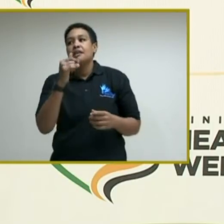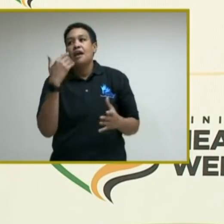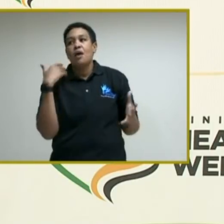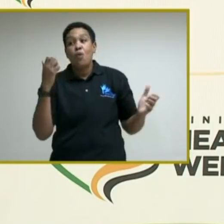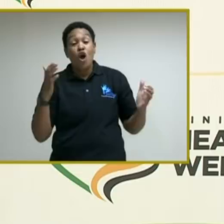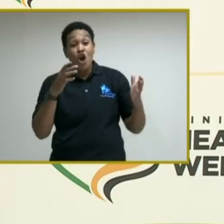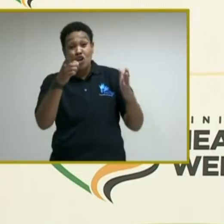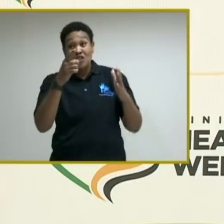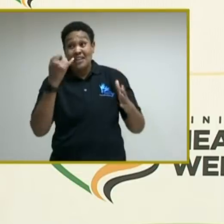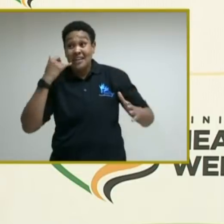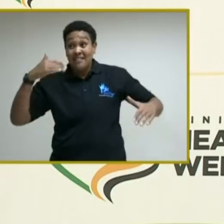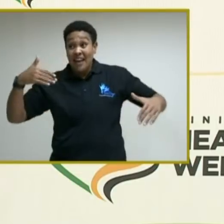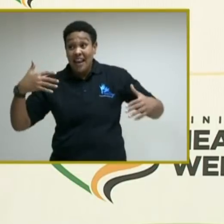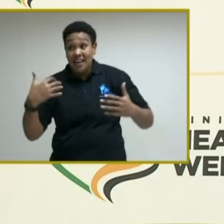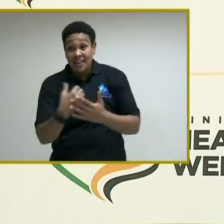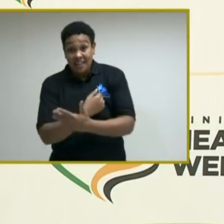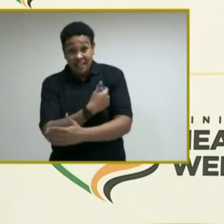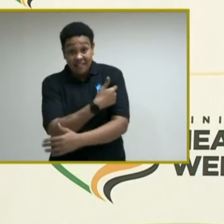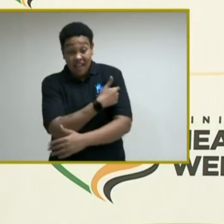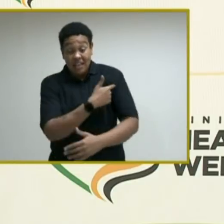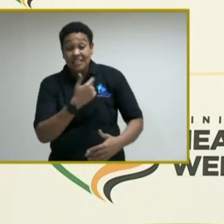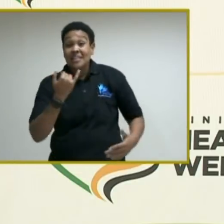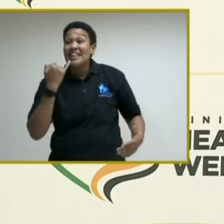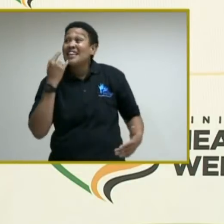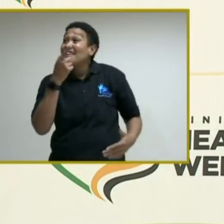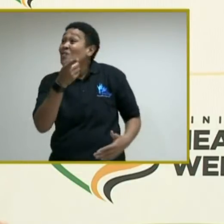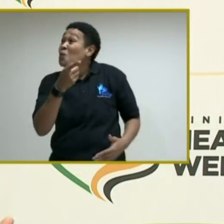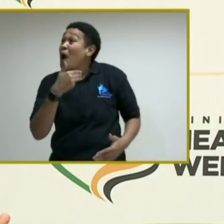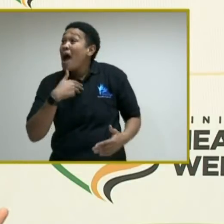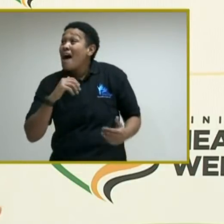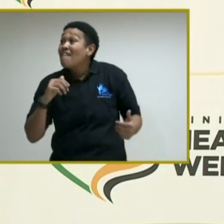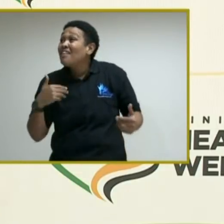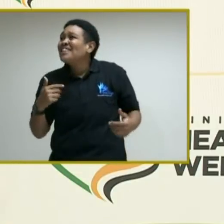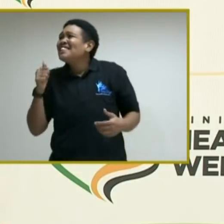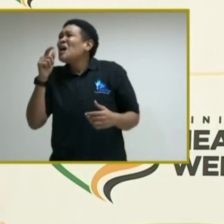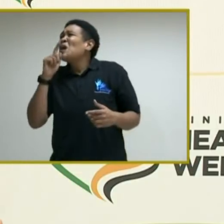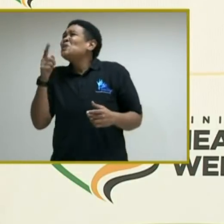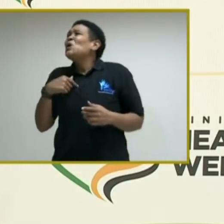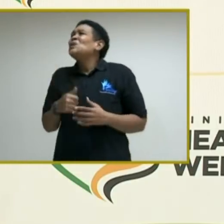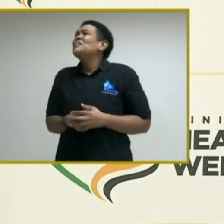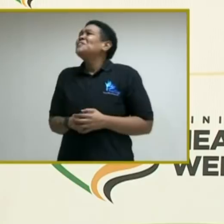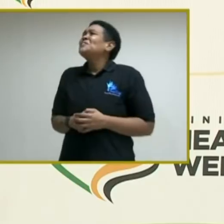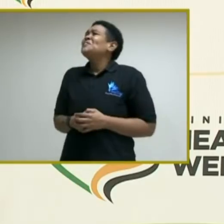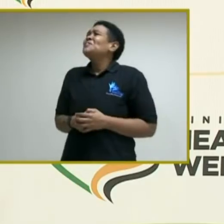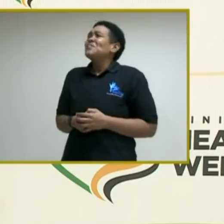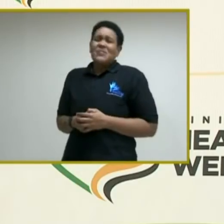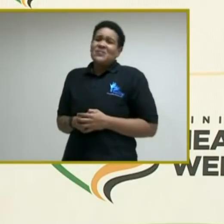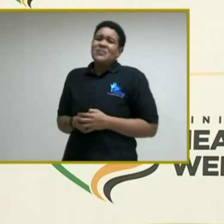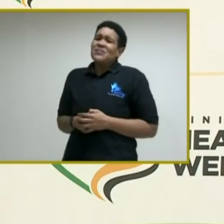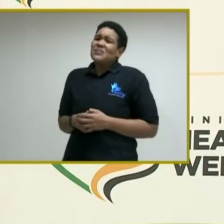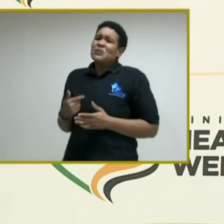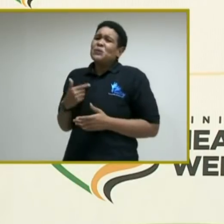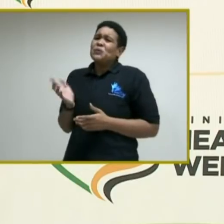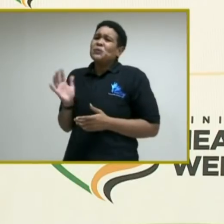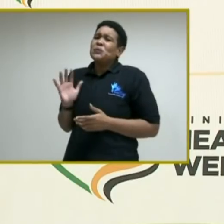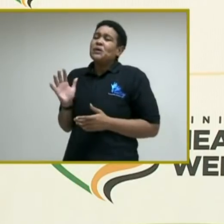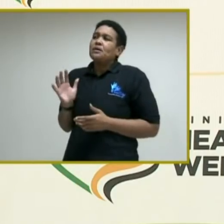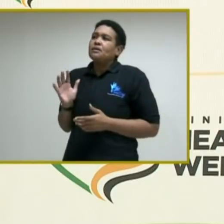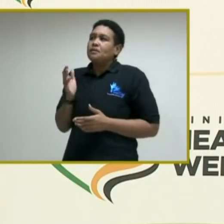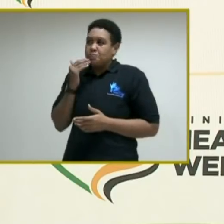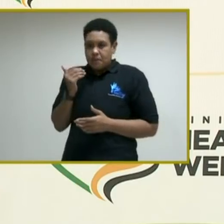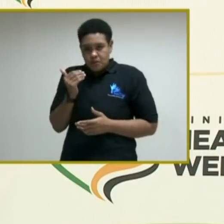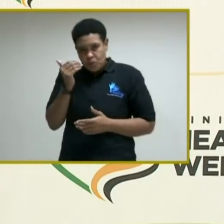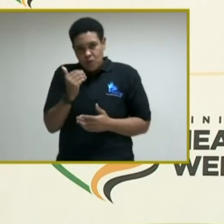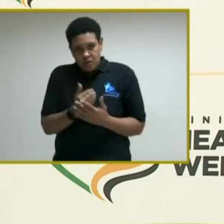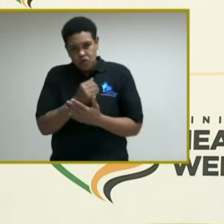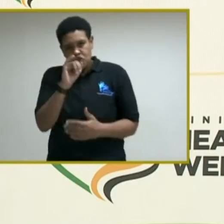yet taken the vaccine, if you have any uncertainties, go get the Johnson & Johnson. It's a good